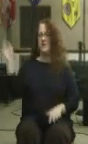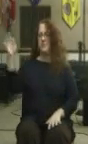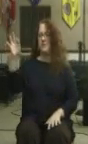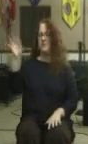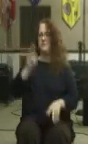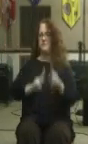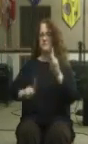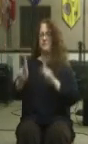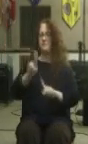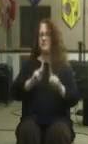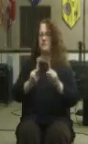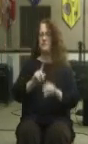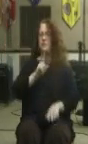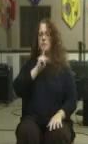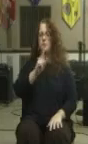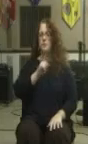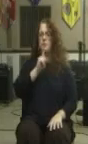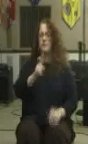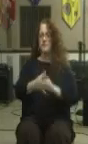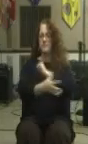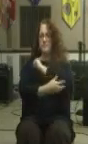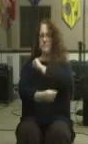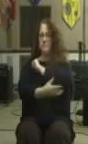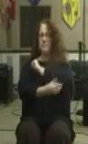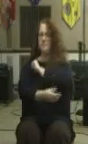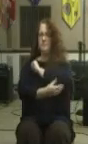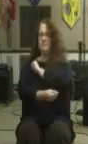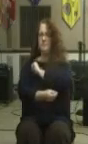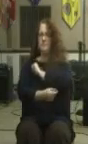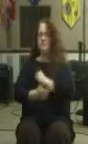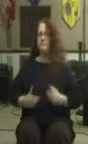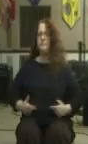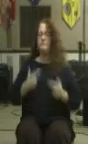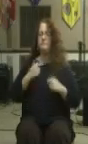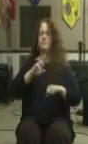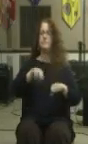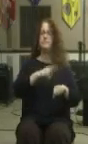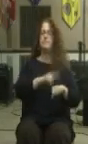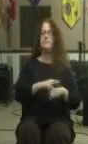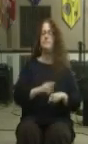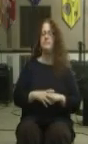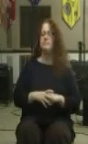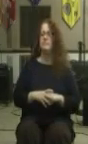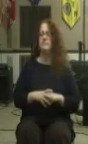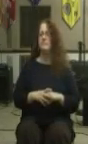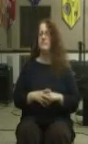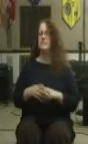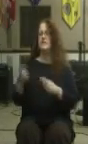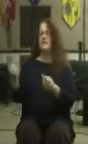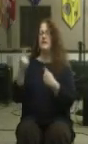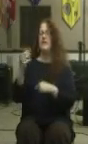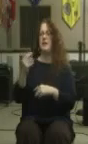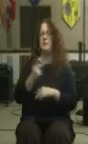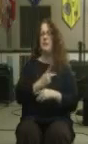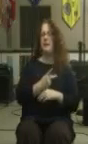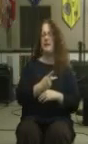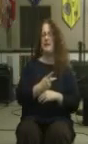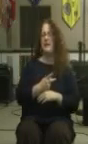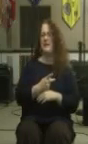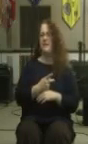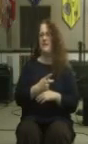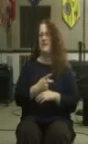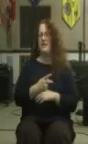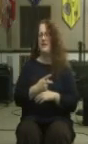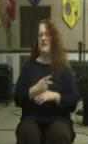and they're ministering to the people who are really, really poor and destitute, and they live in those nations, and they came